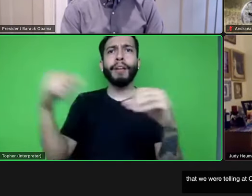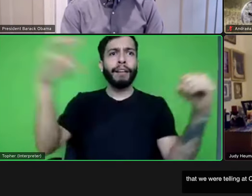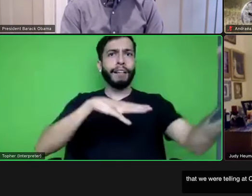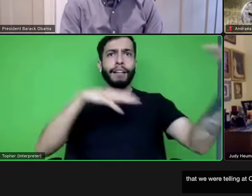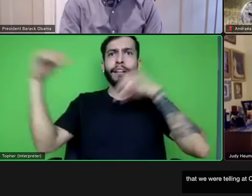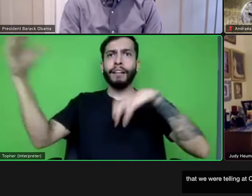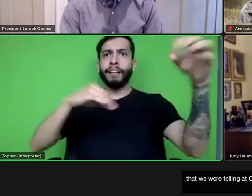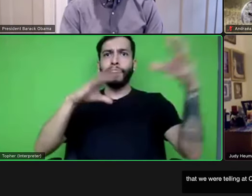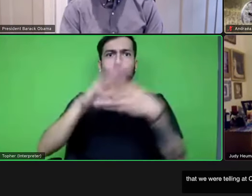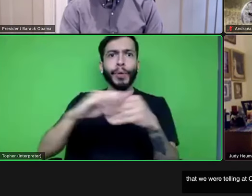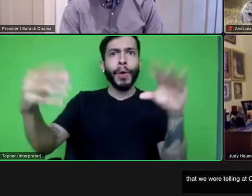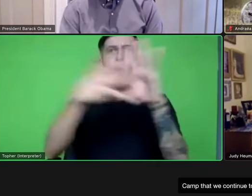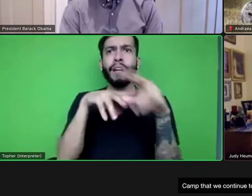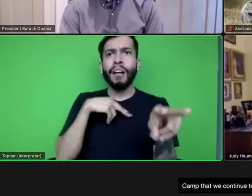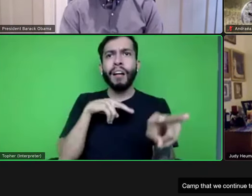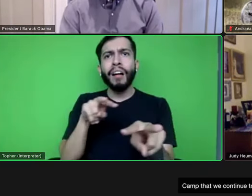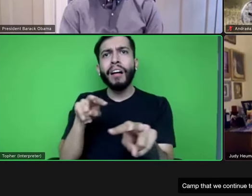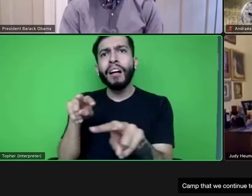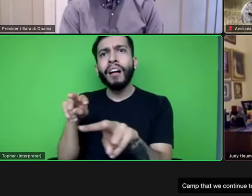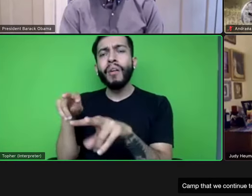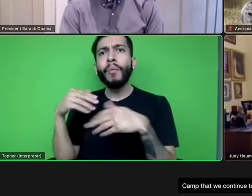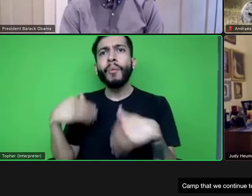been, for me,